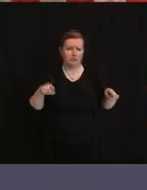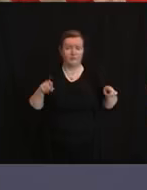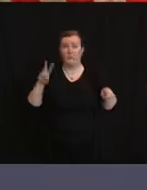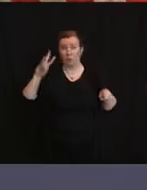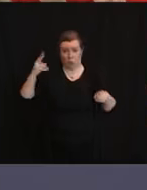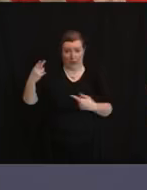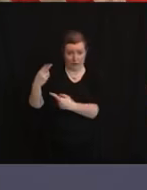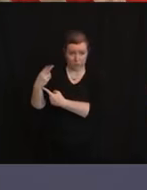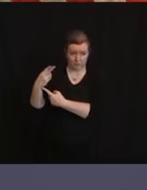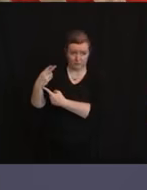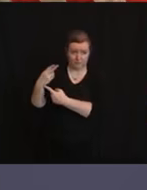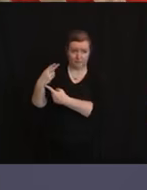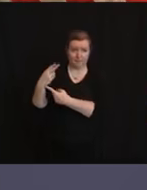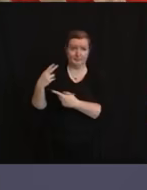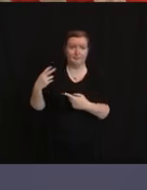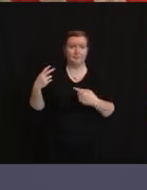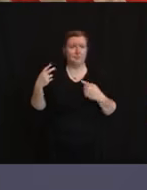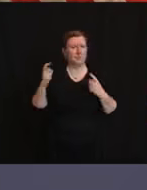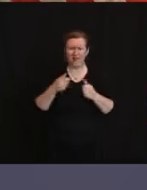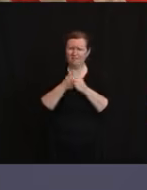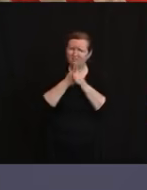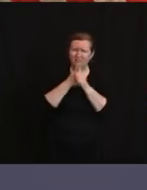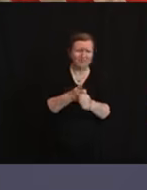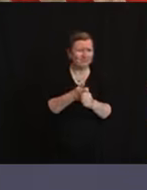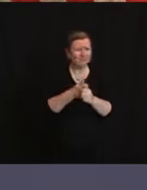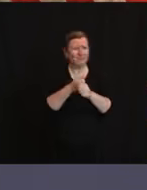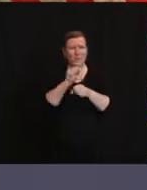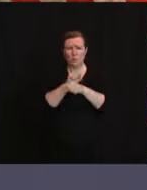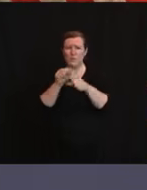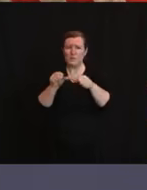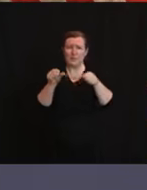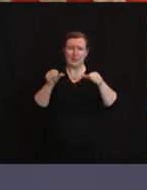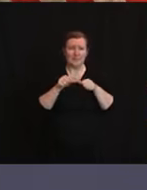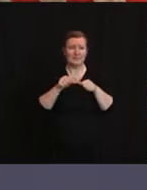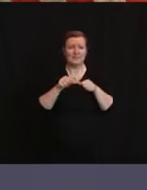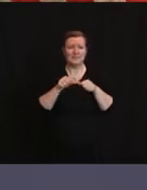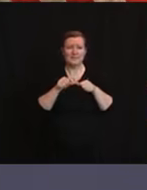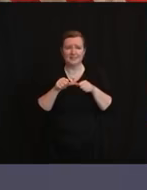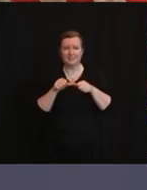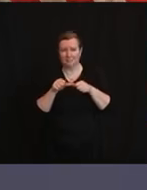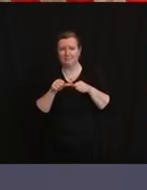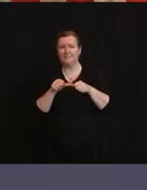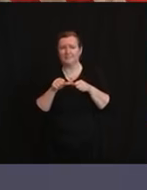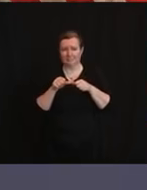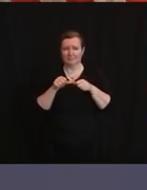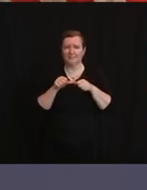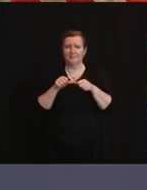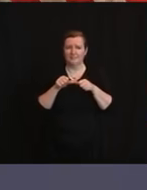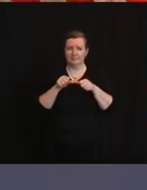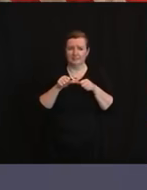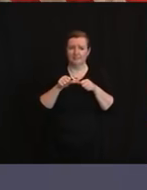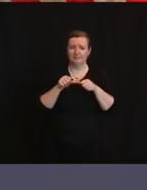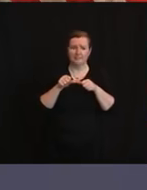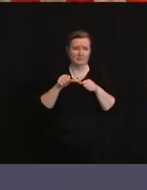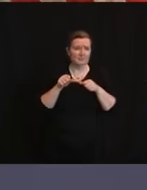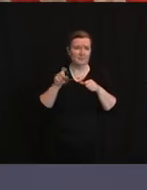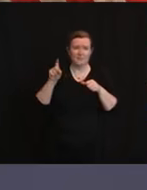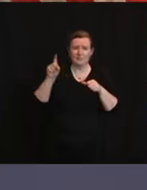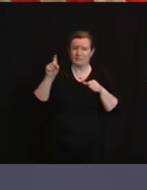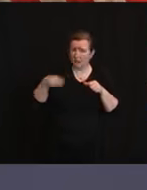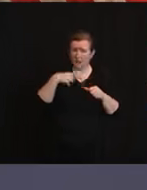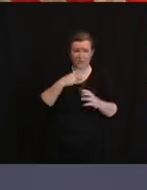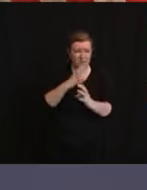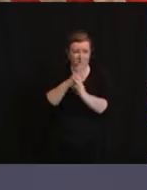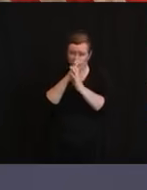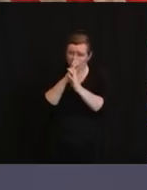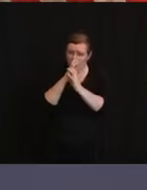to adhere to the workplace conditions that we have mandated in our executive order. So that includes rigorous, aggressive